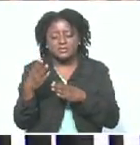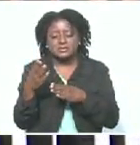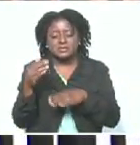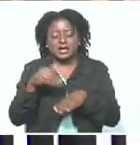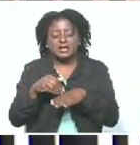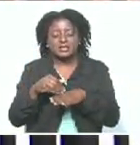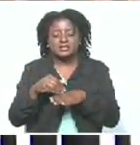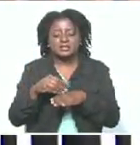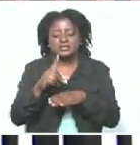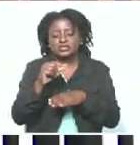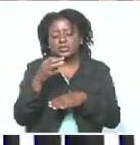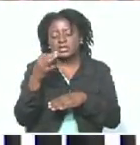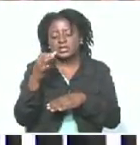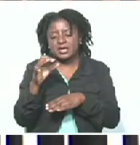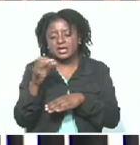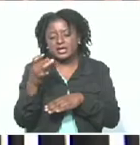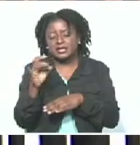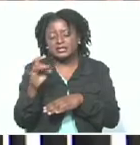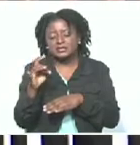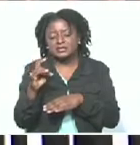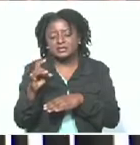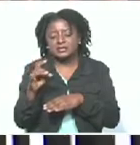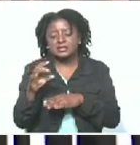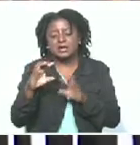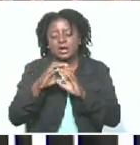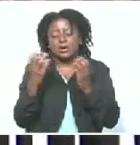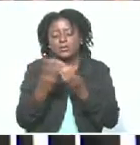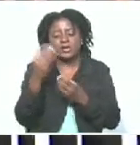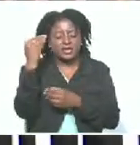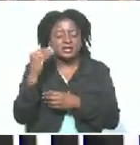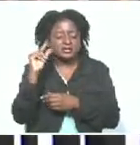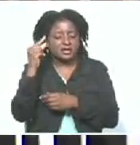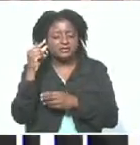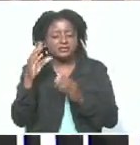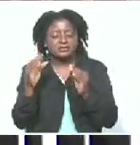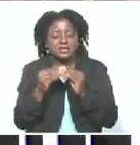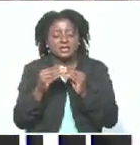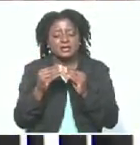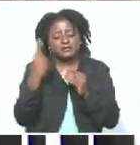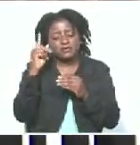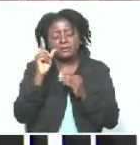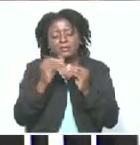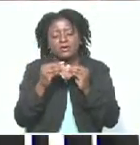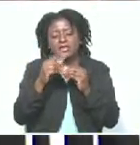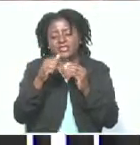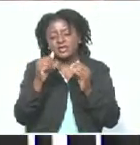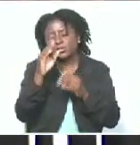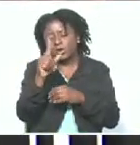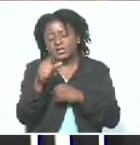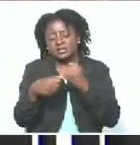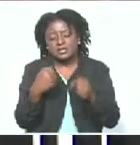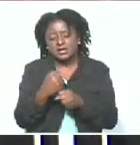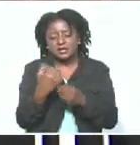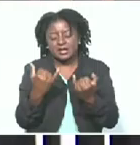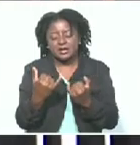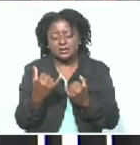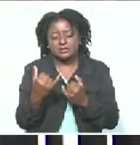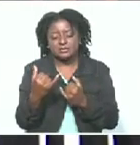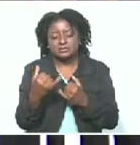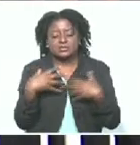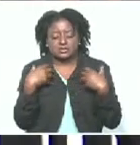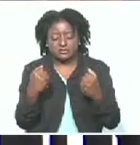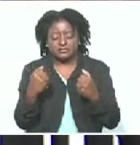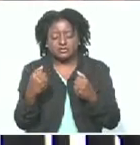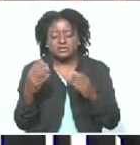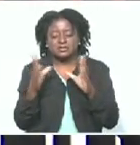Commonwealth Heads of Government meeting for over a year now. And High Commissioner Greenslade is very confident that the meeting will be very successful.